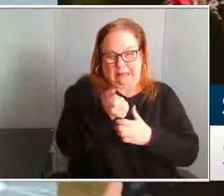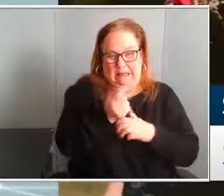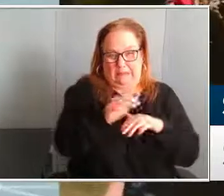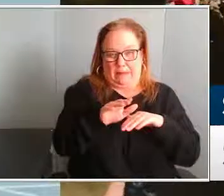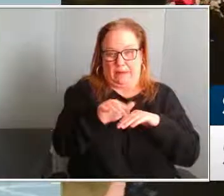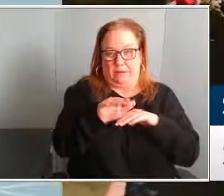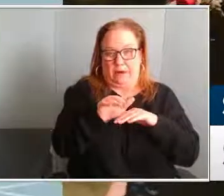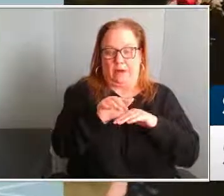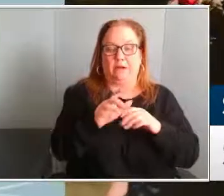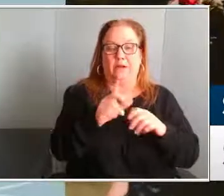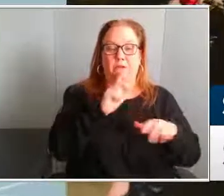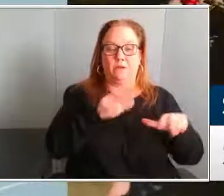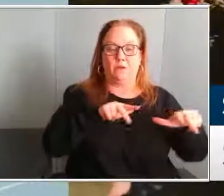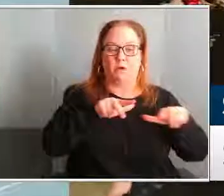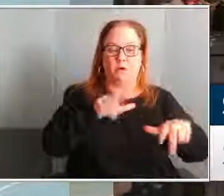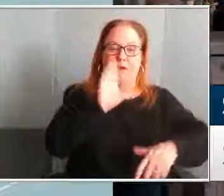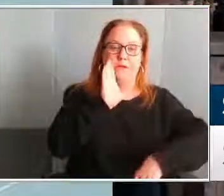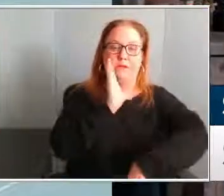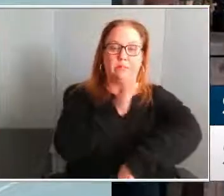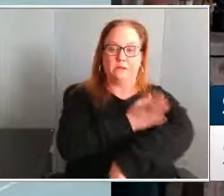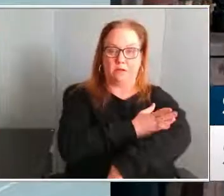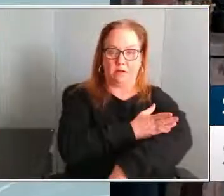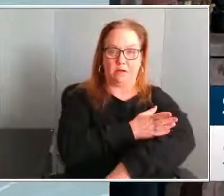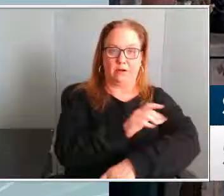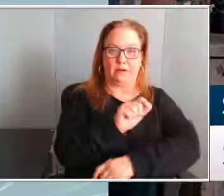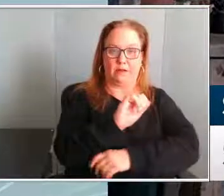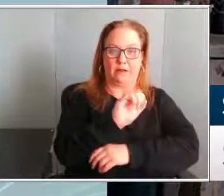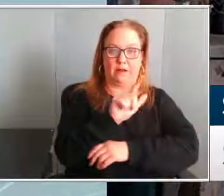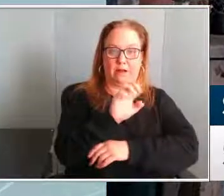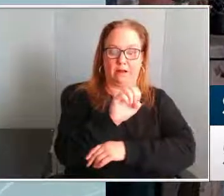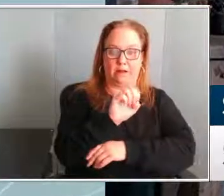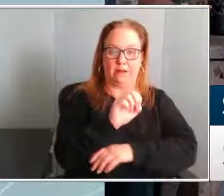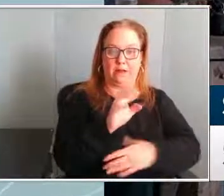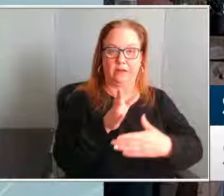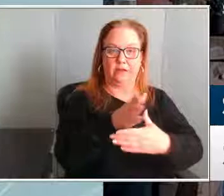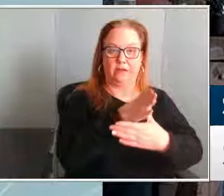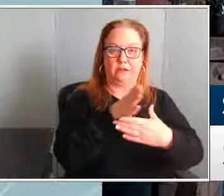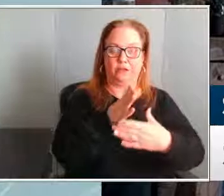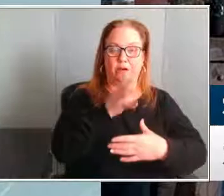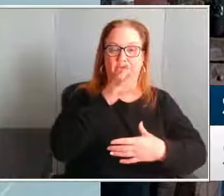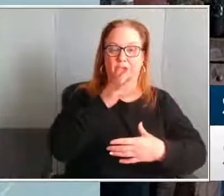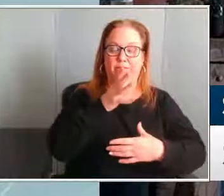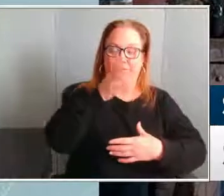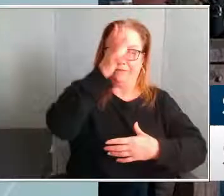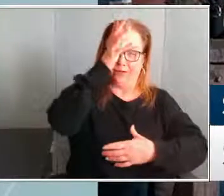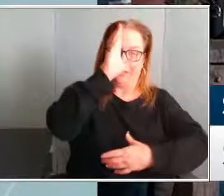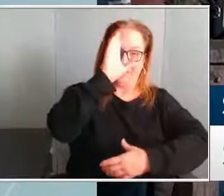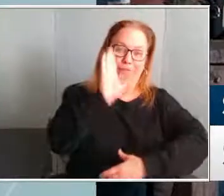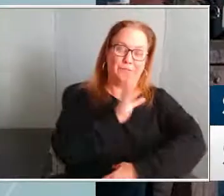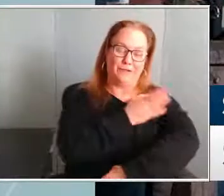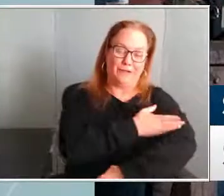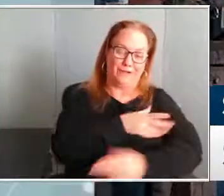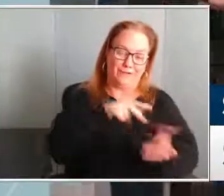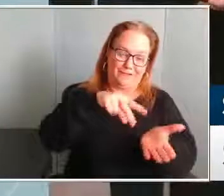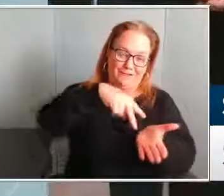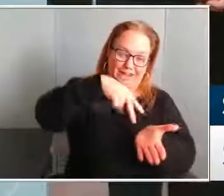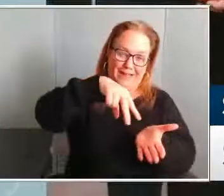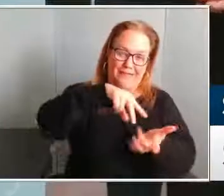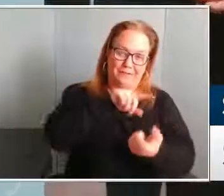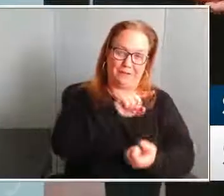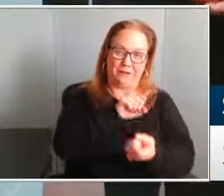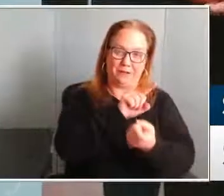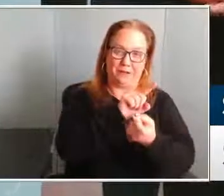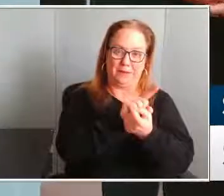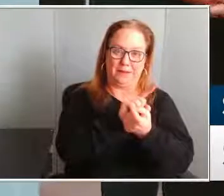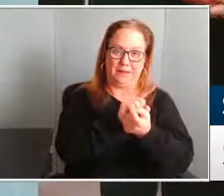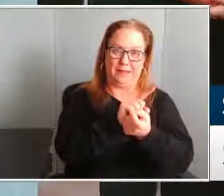to walking his daughter down the aisle and sharing a father-daughter dance. Today, we're going to meet the man in those wedding